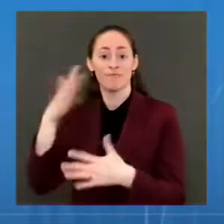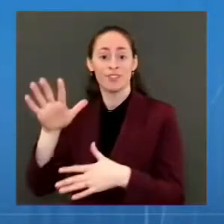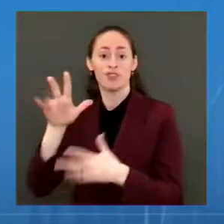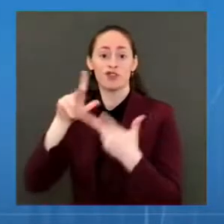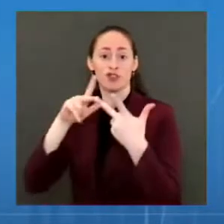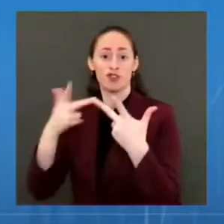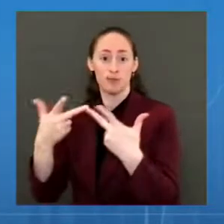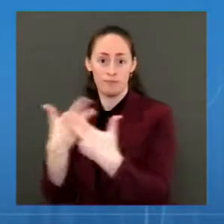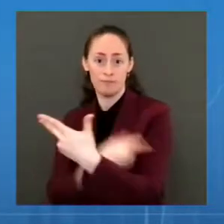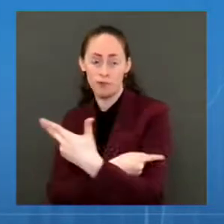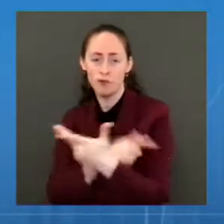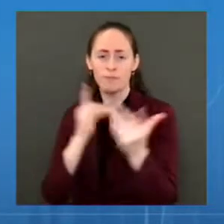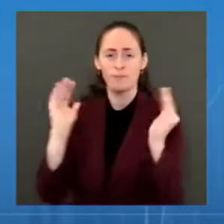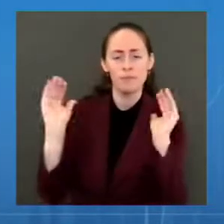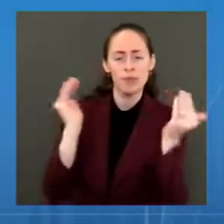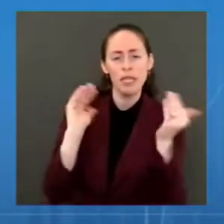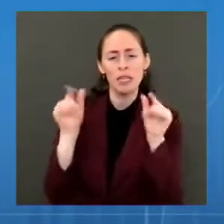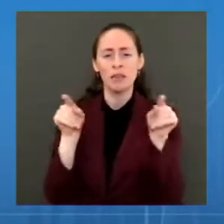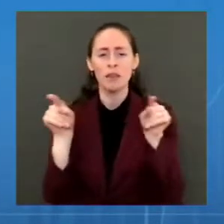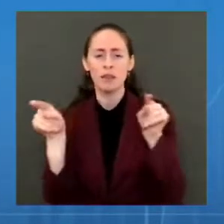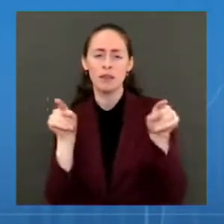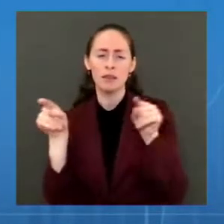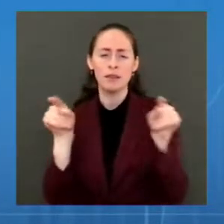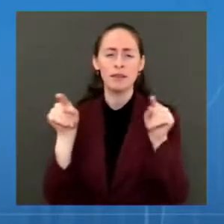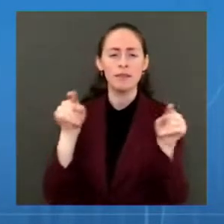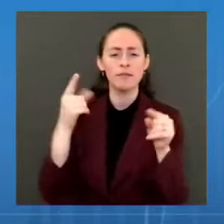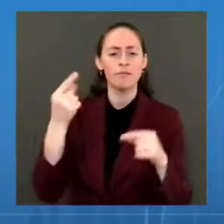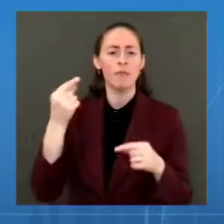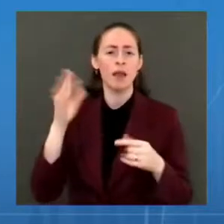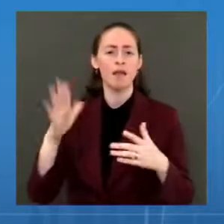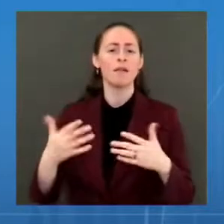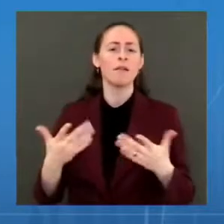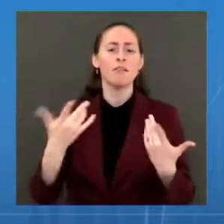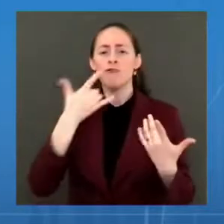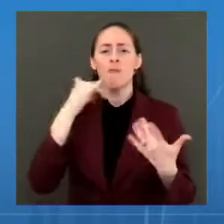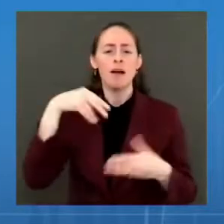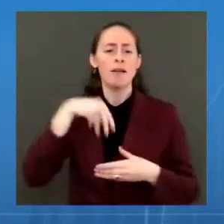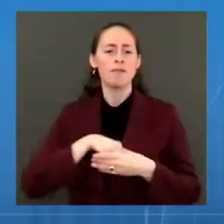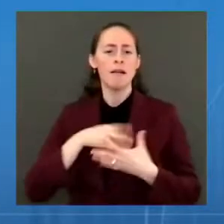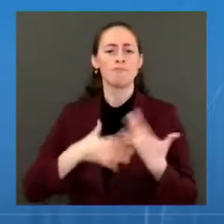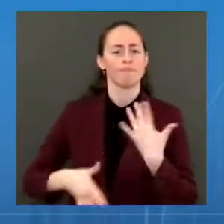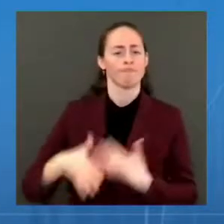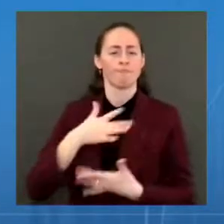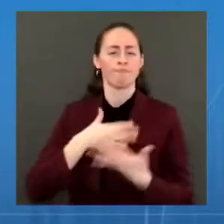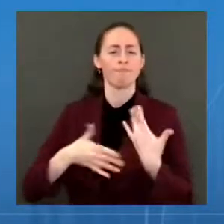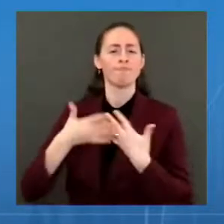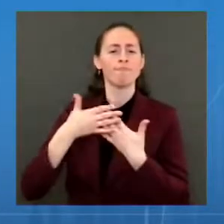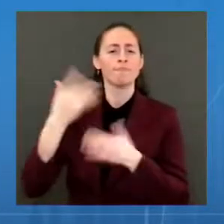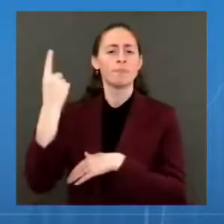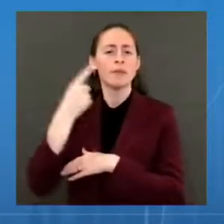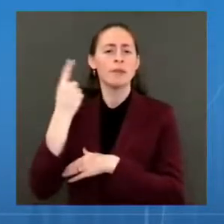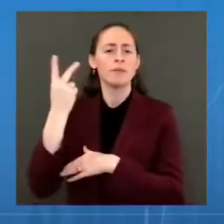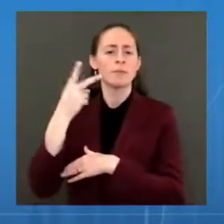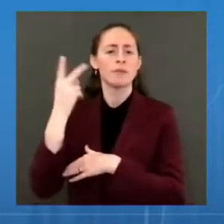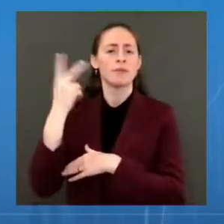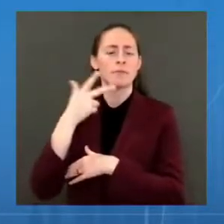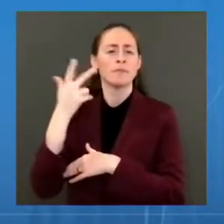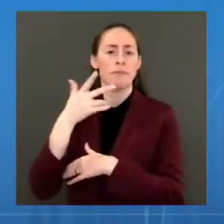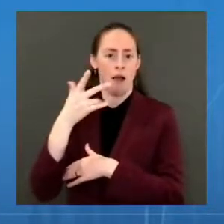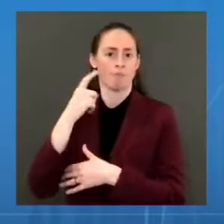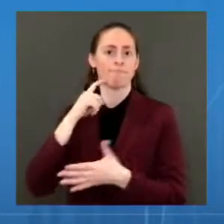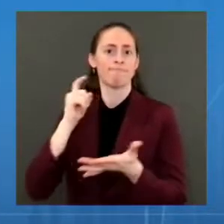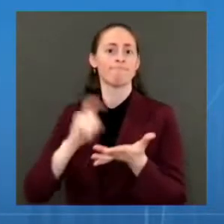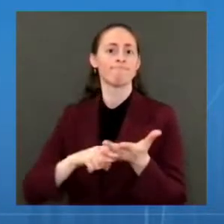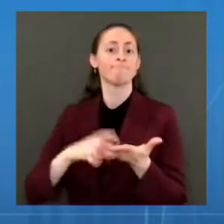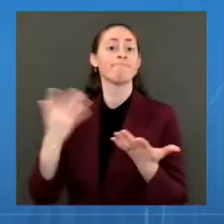a diminution in the risk of infection of 11.3 fold